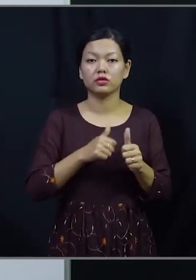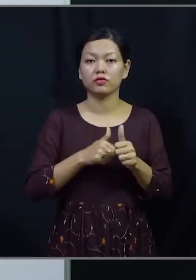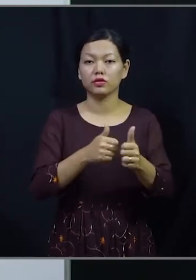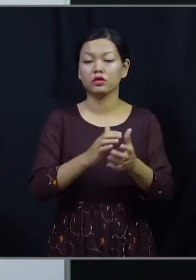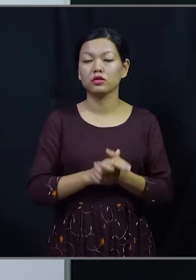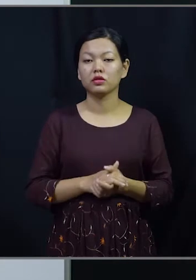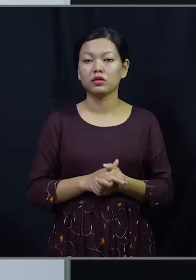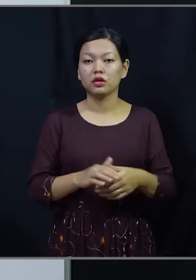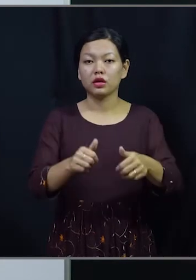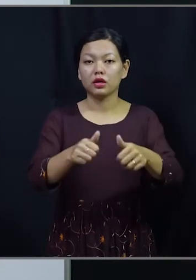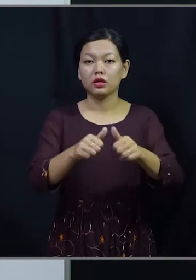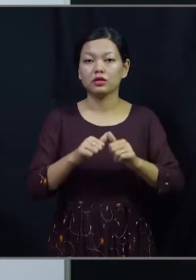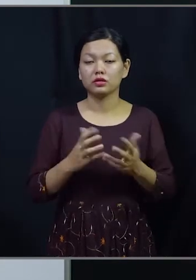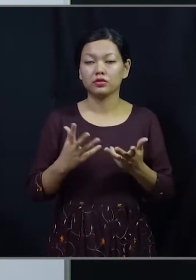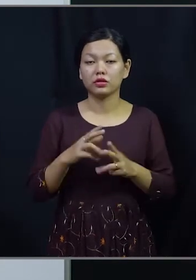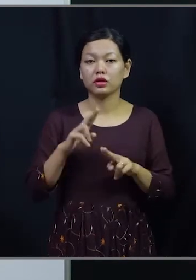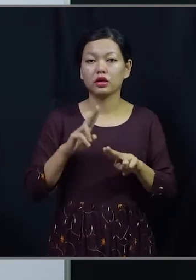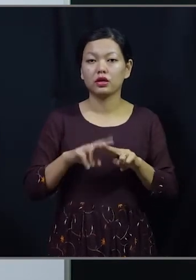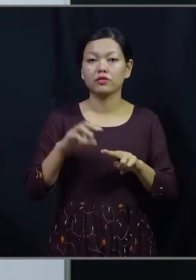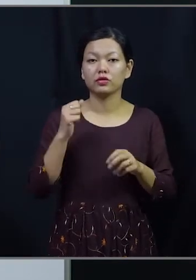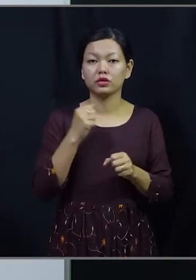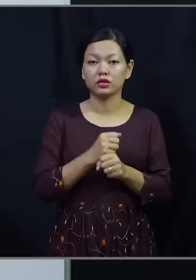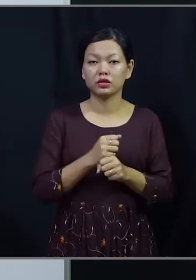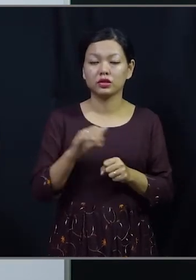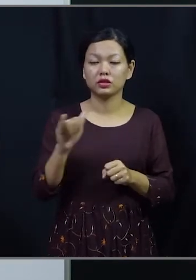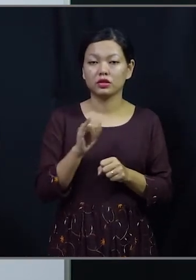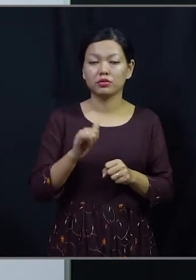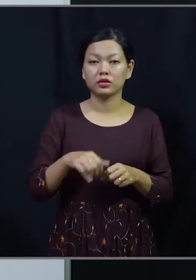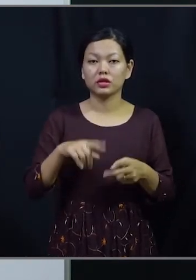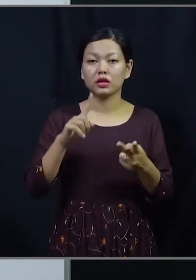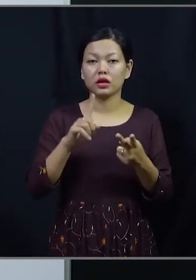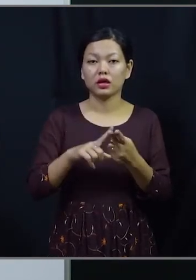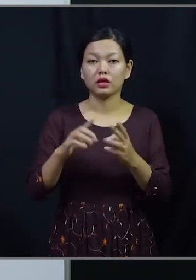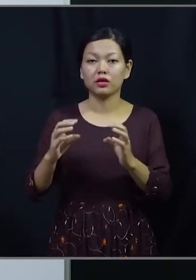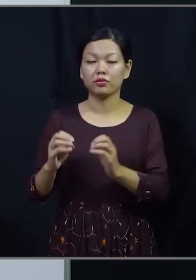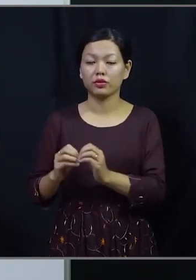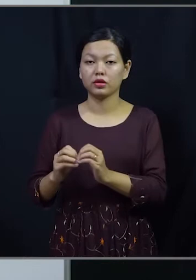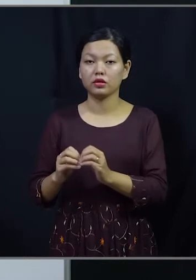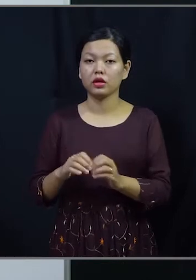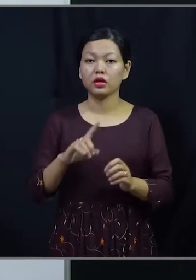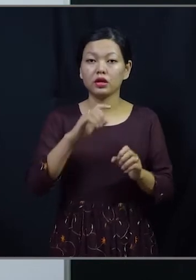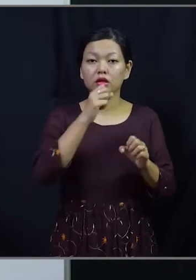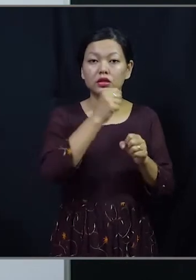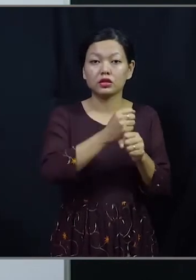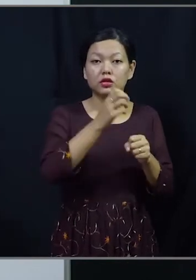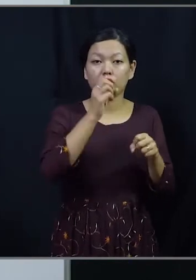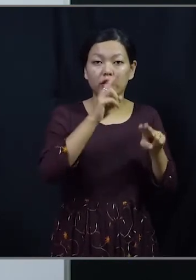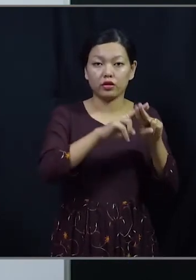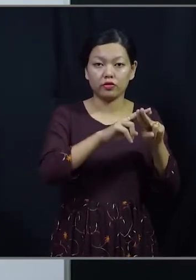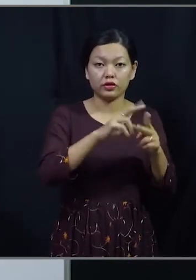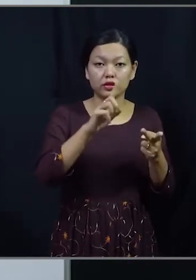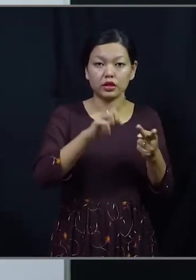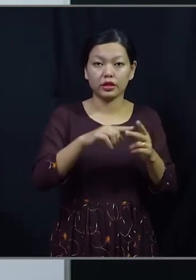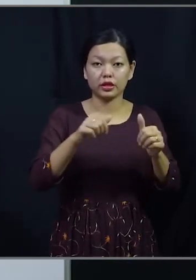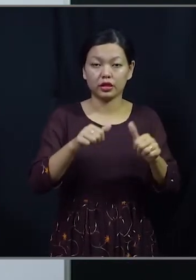we will get FOG will be IB. That is the identity function on B. Okay. So these